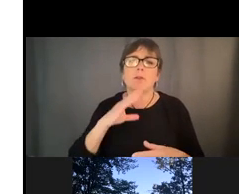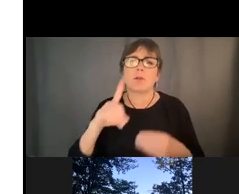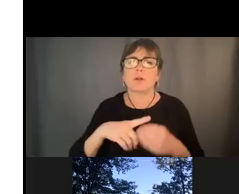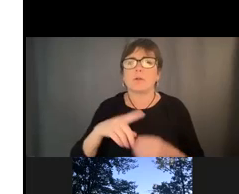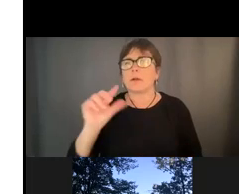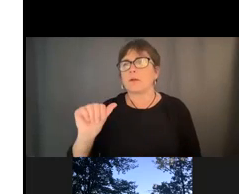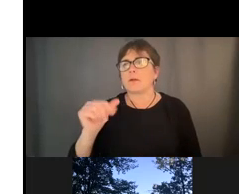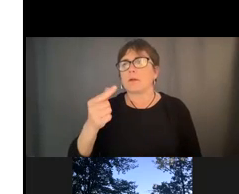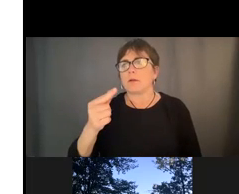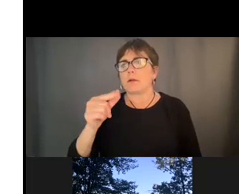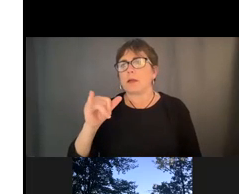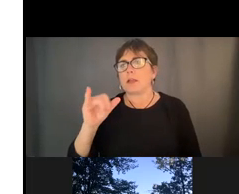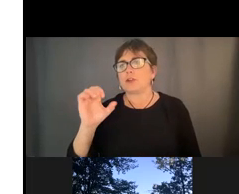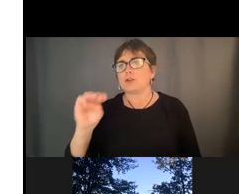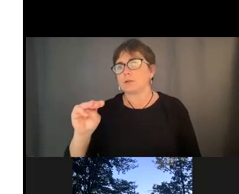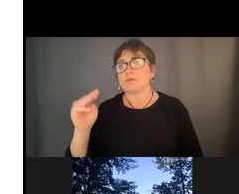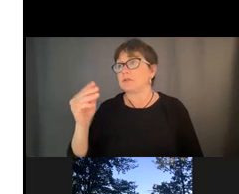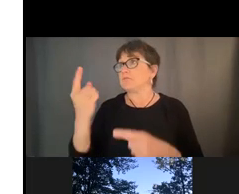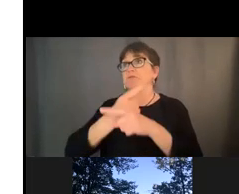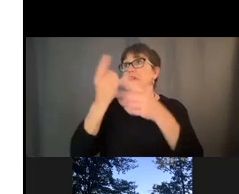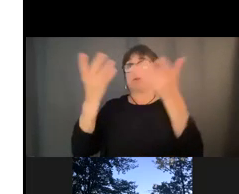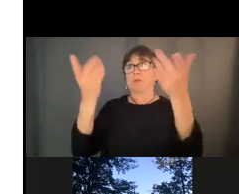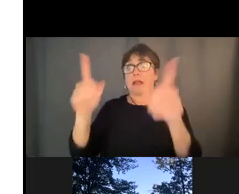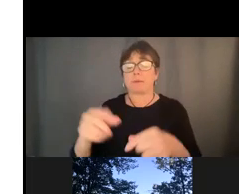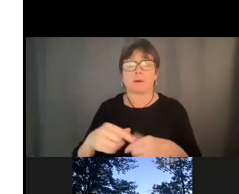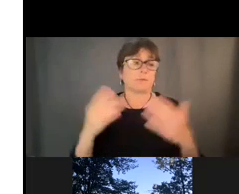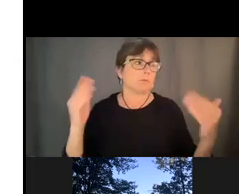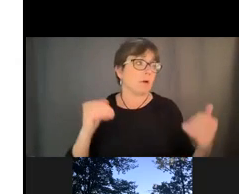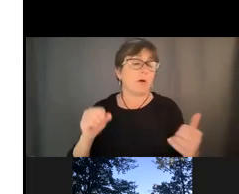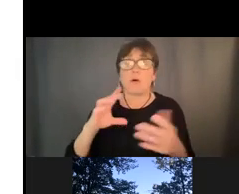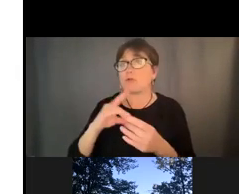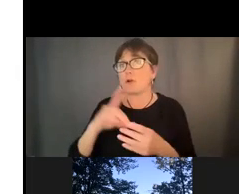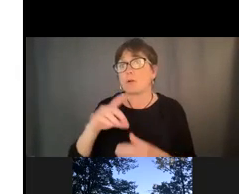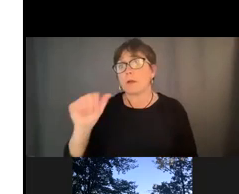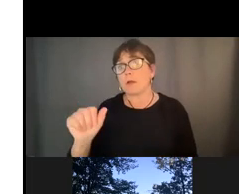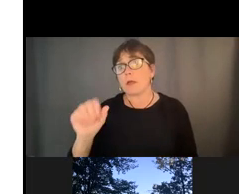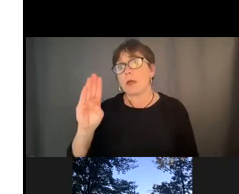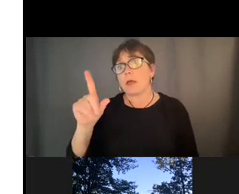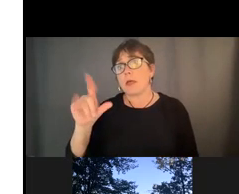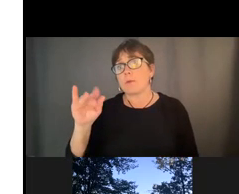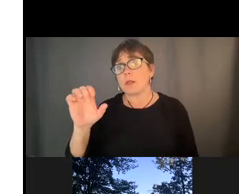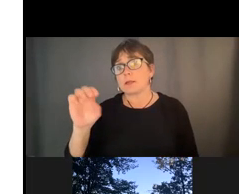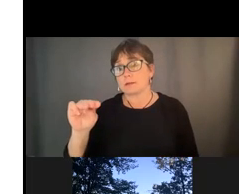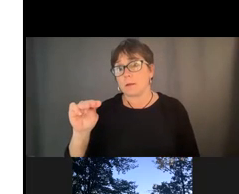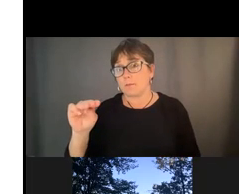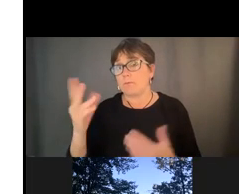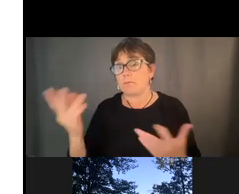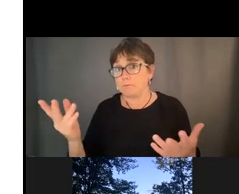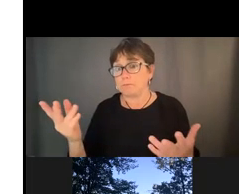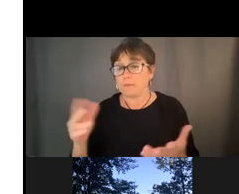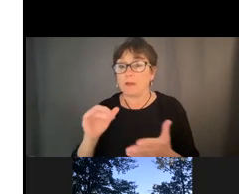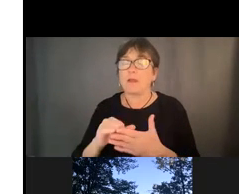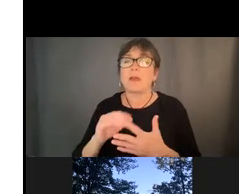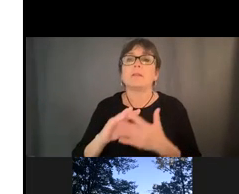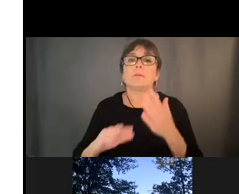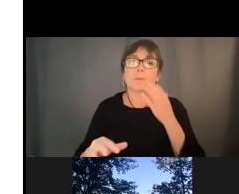the average world, we talk about ableism. And either way, those are places